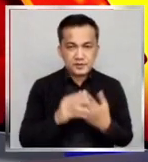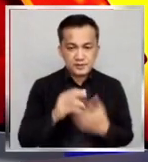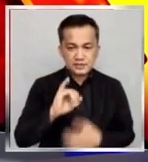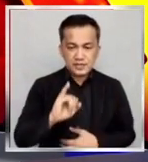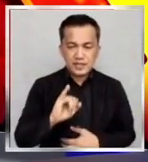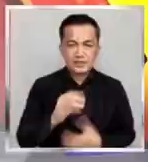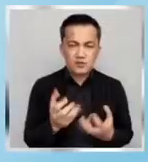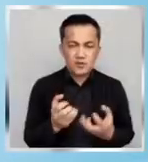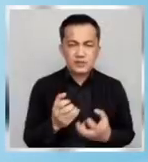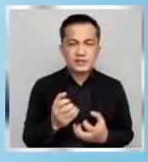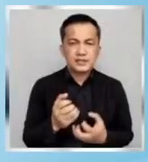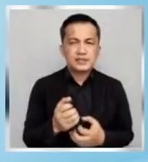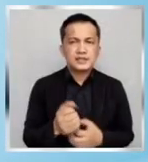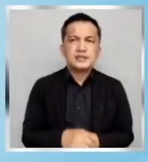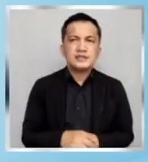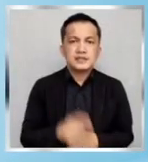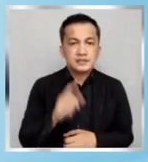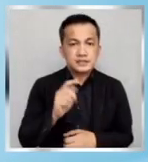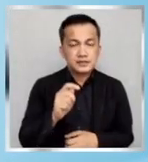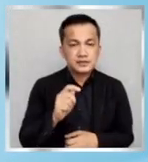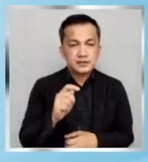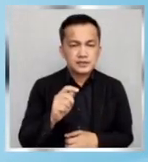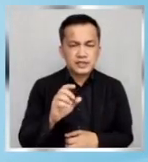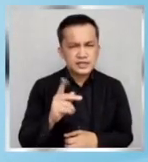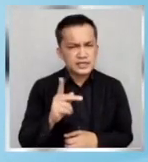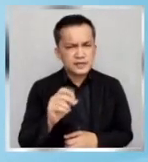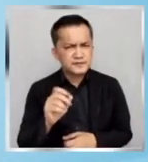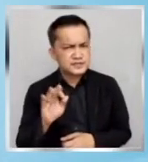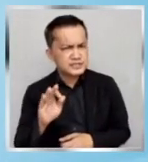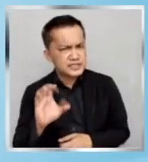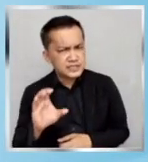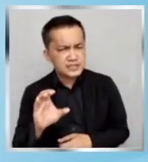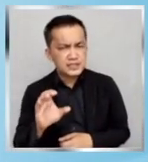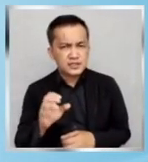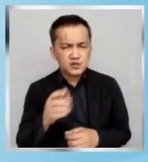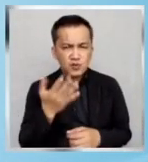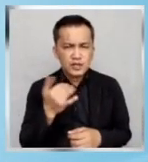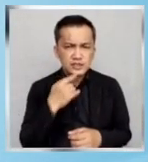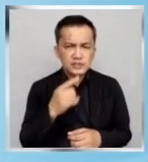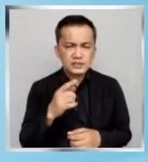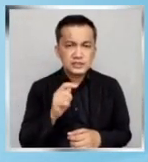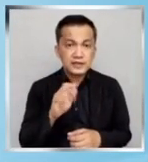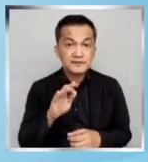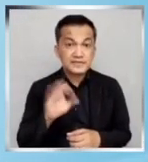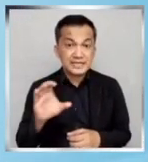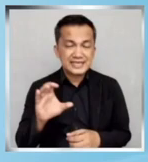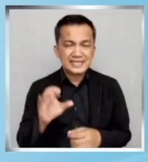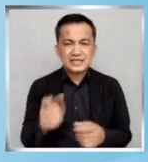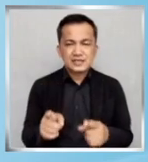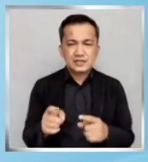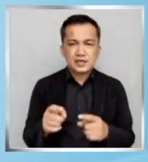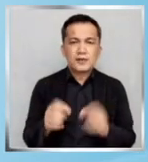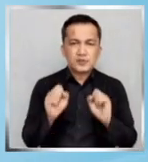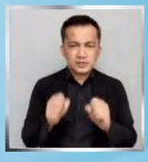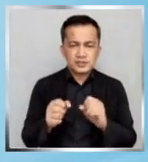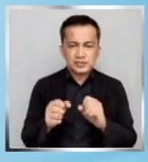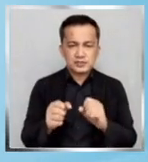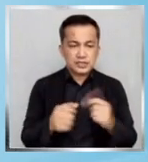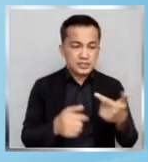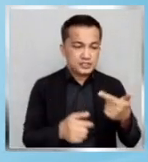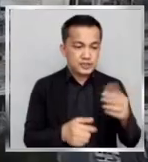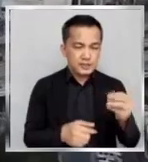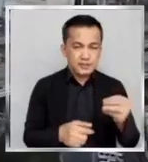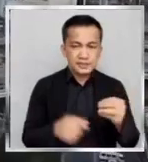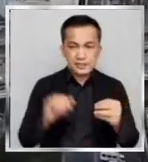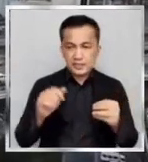iWantTFC. Posible yan dahil sa historic collaboration ng GMA Network at ABS-CBN International. Simula May 1,